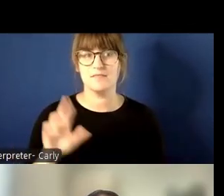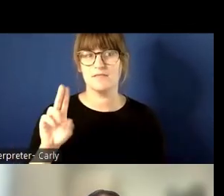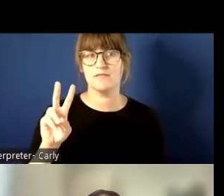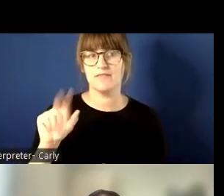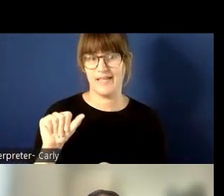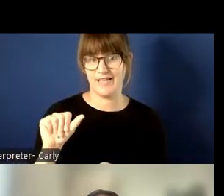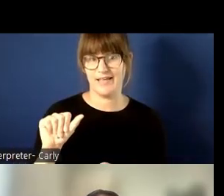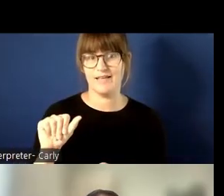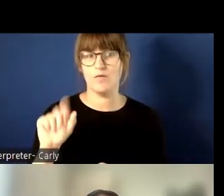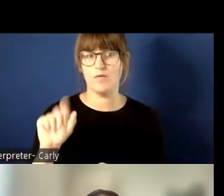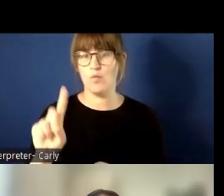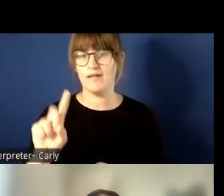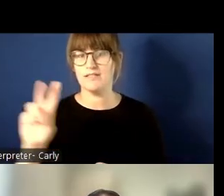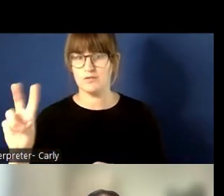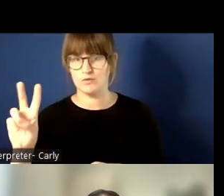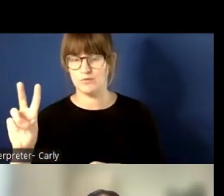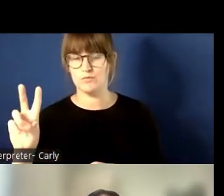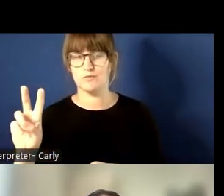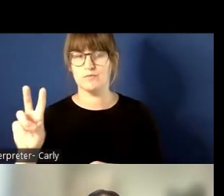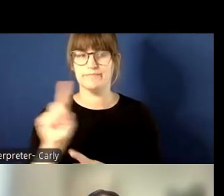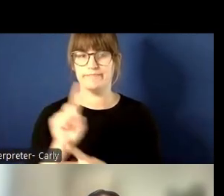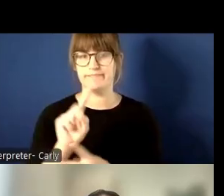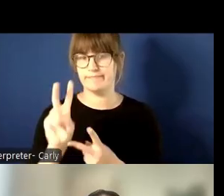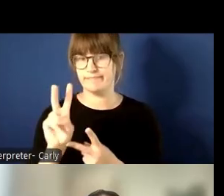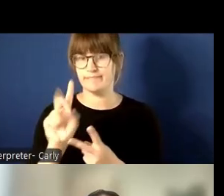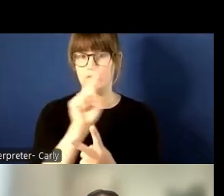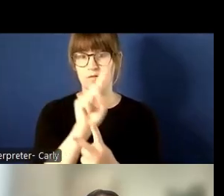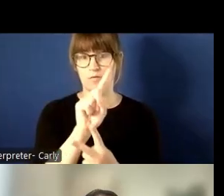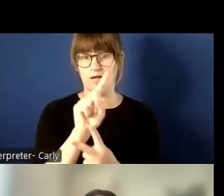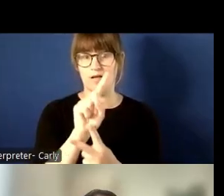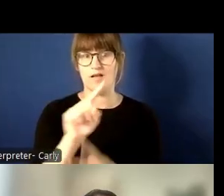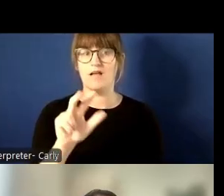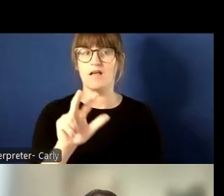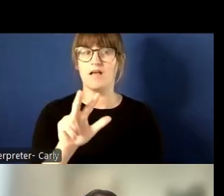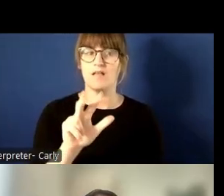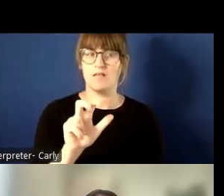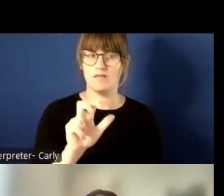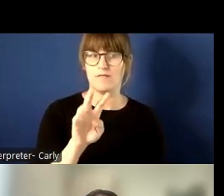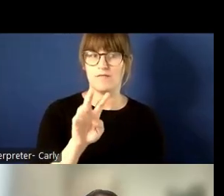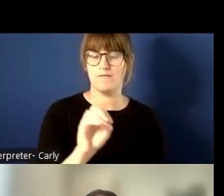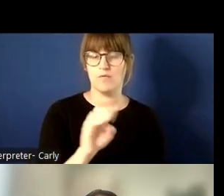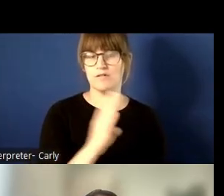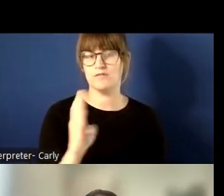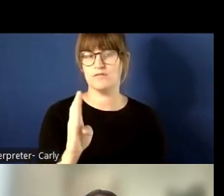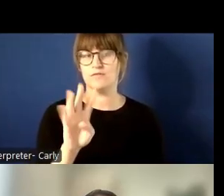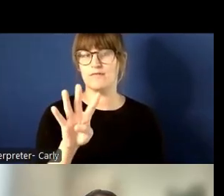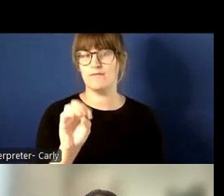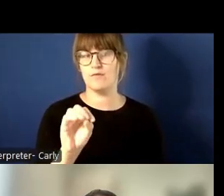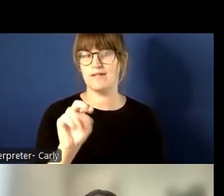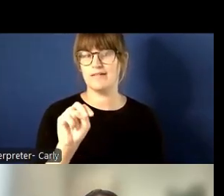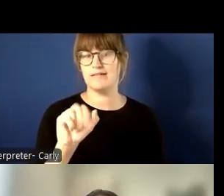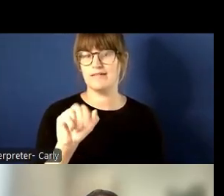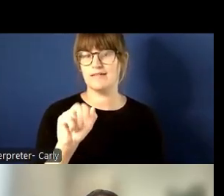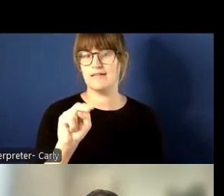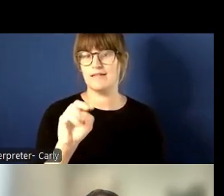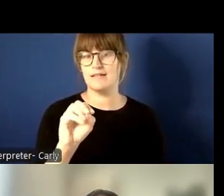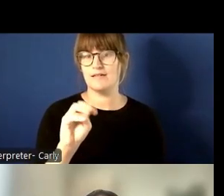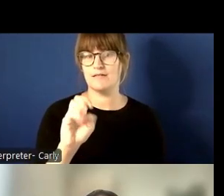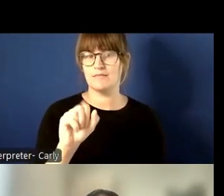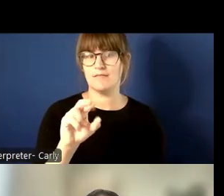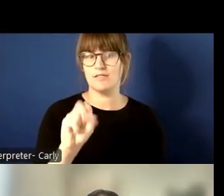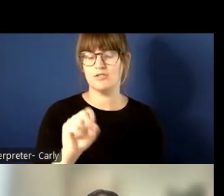into UVA1 and UVA2. UVA1 is 340 to 400 nanometers, and UVA2 is 320 to 340